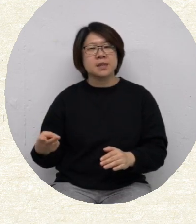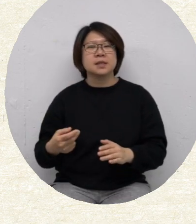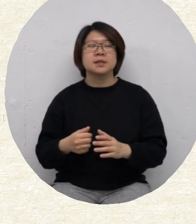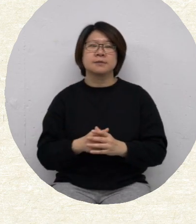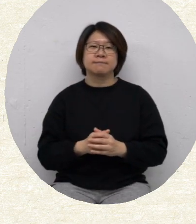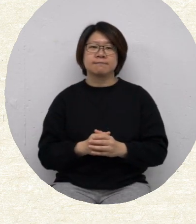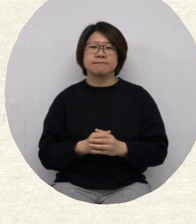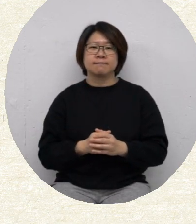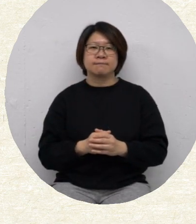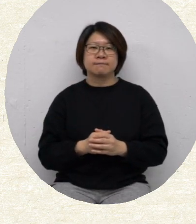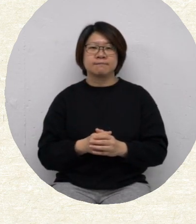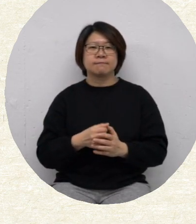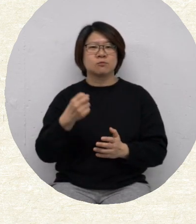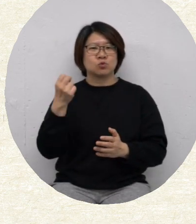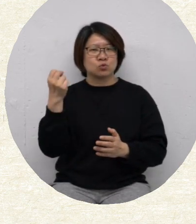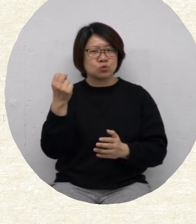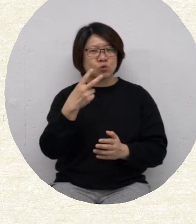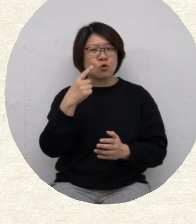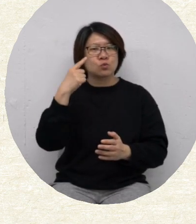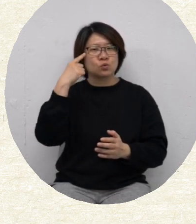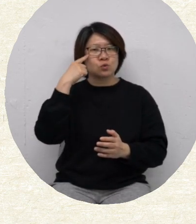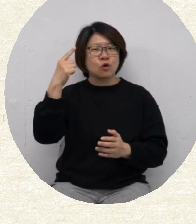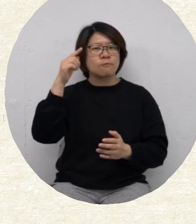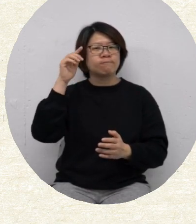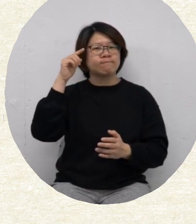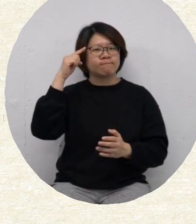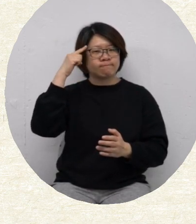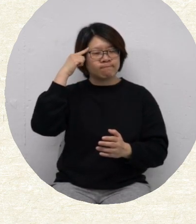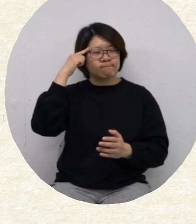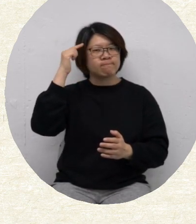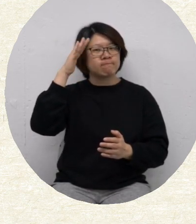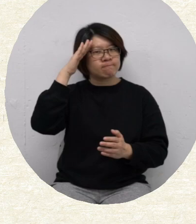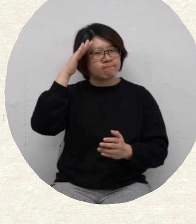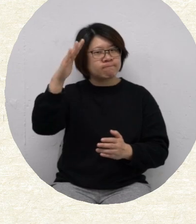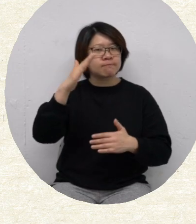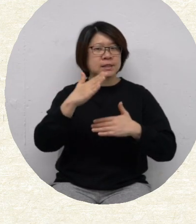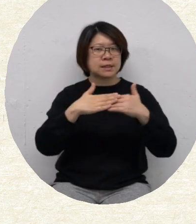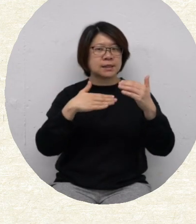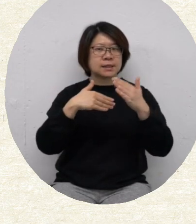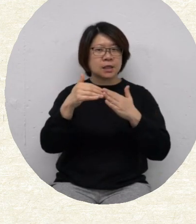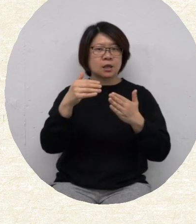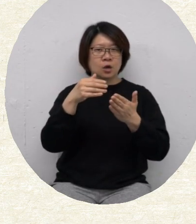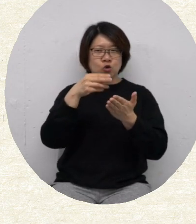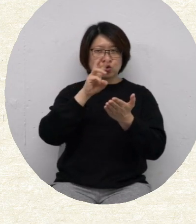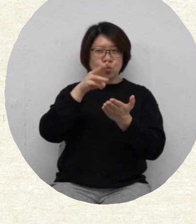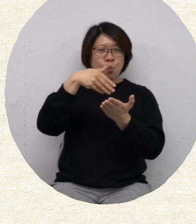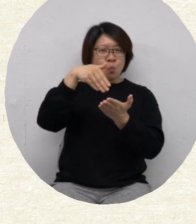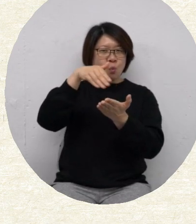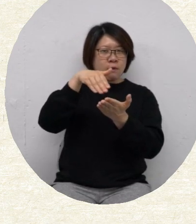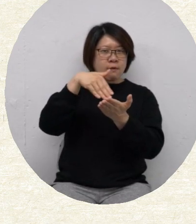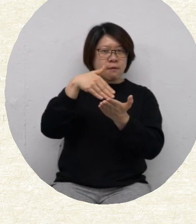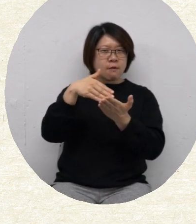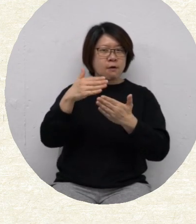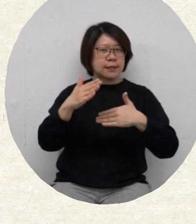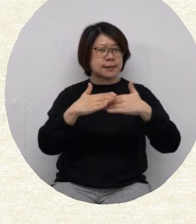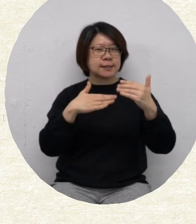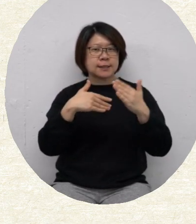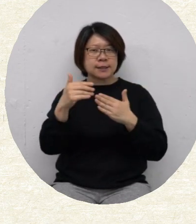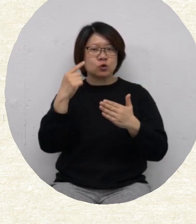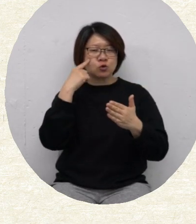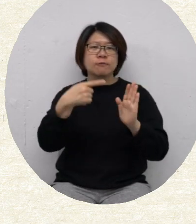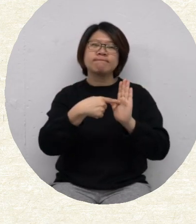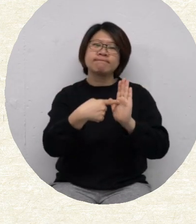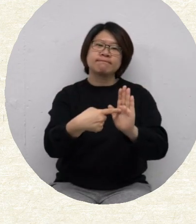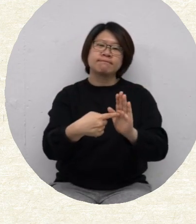reflecting on Lake Kawaguchi. You notice that the image reflecting on the water shows snow-capped Mount Fuji in